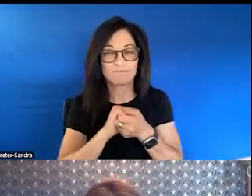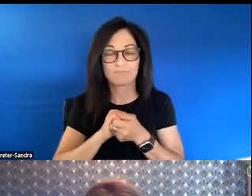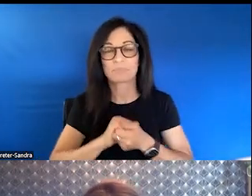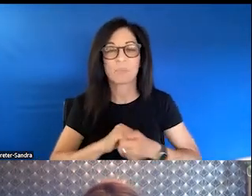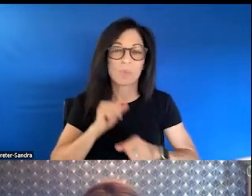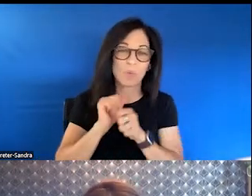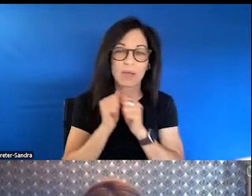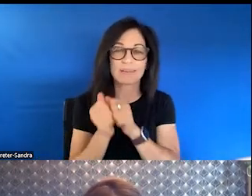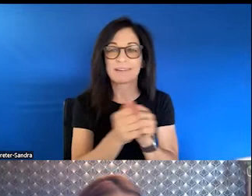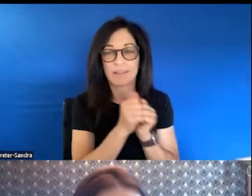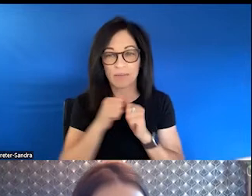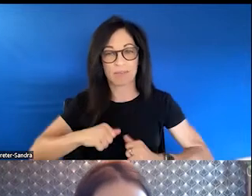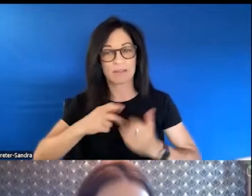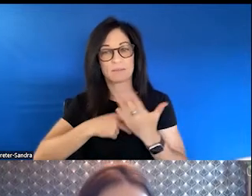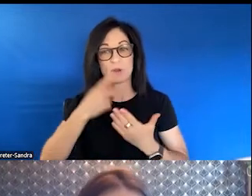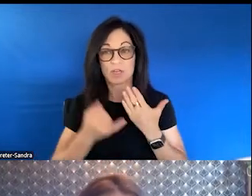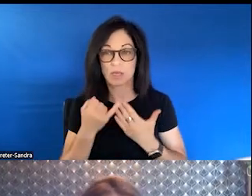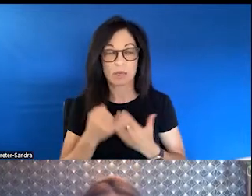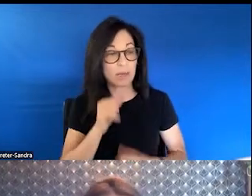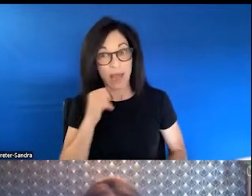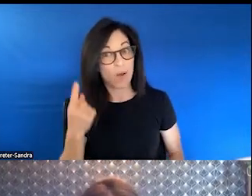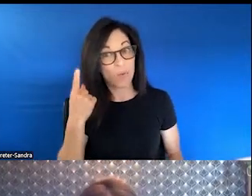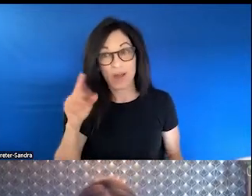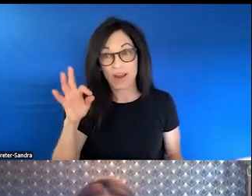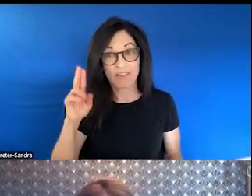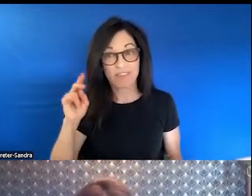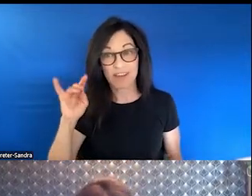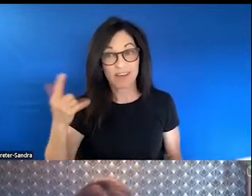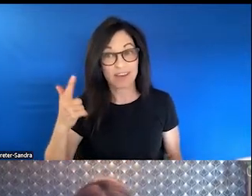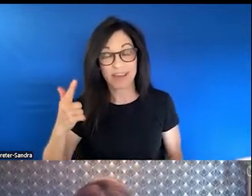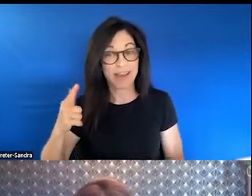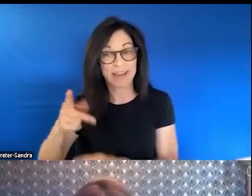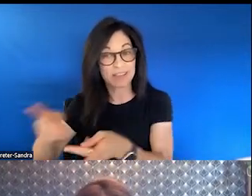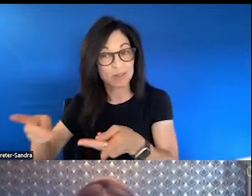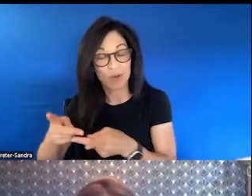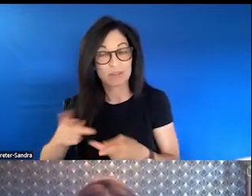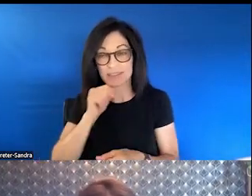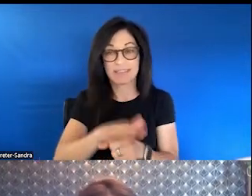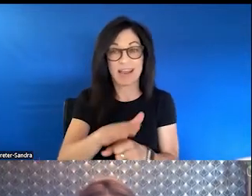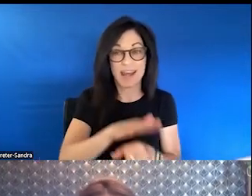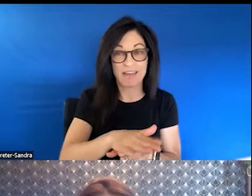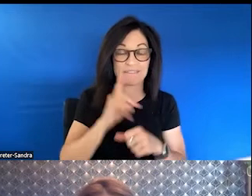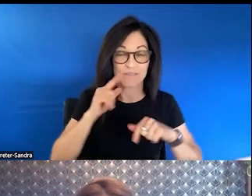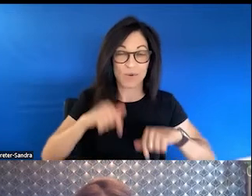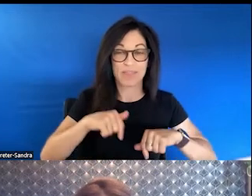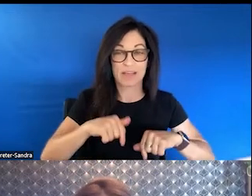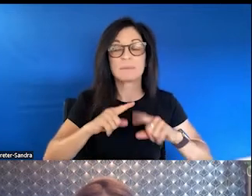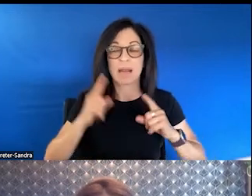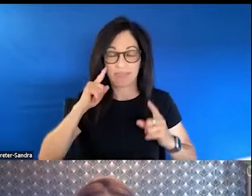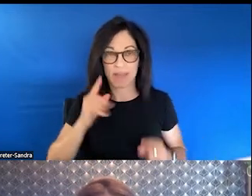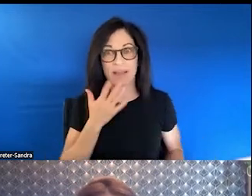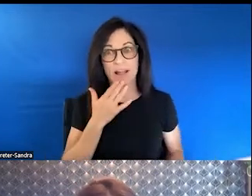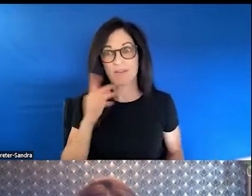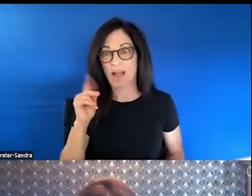the project, that no one funding stream is sufficient to support a project like this. And I think Colorado has done a